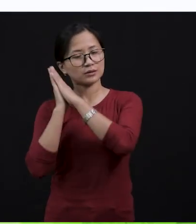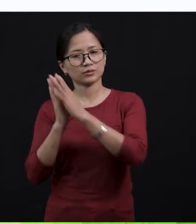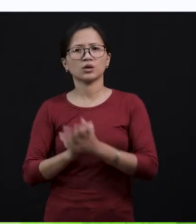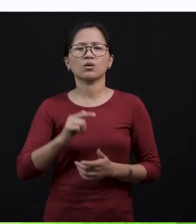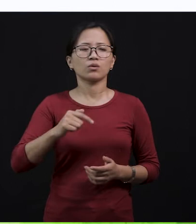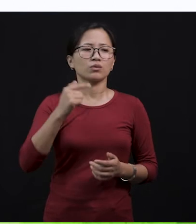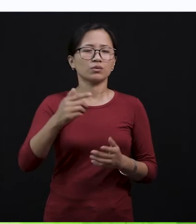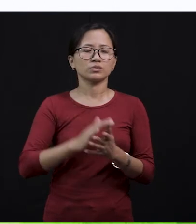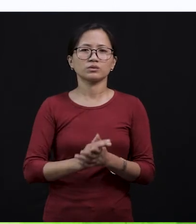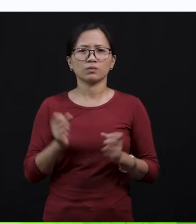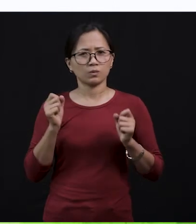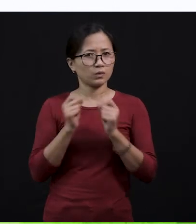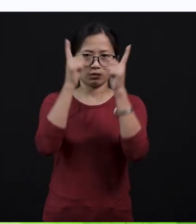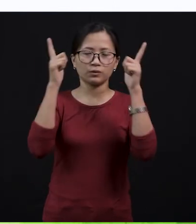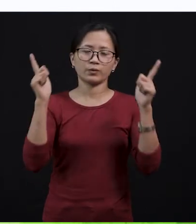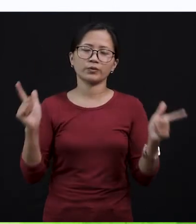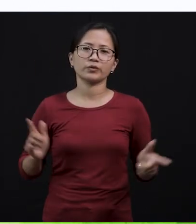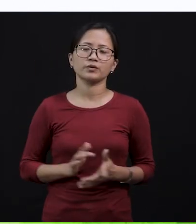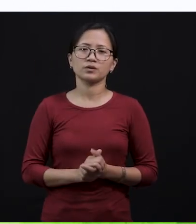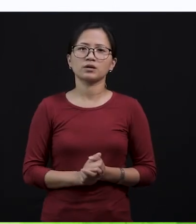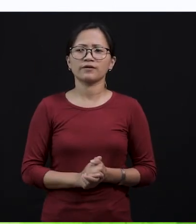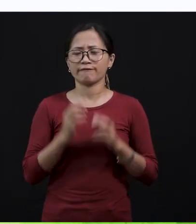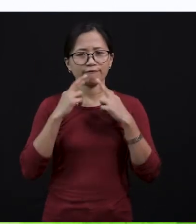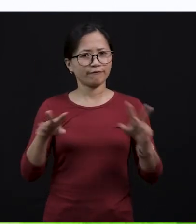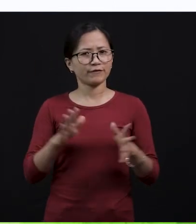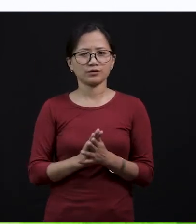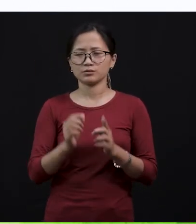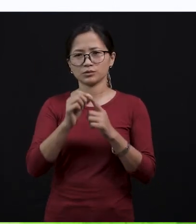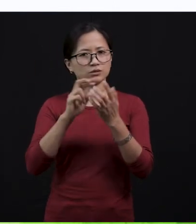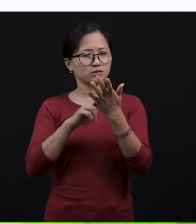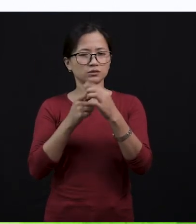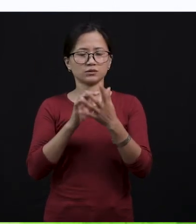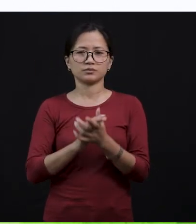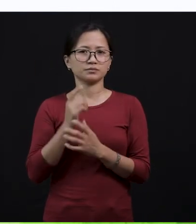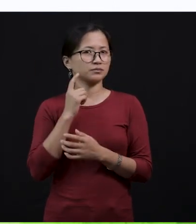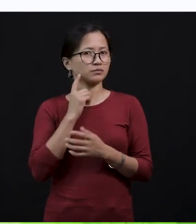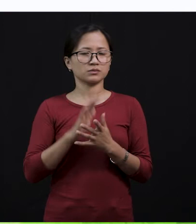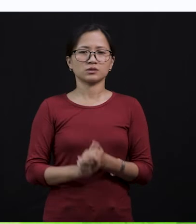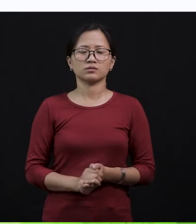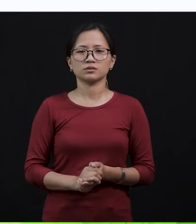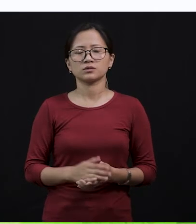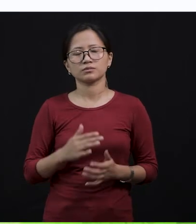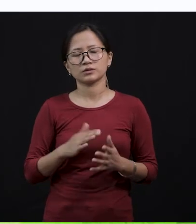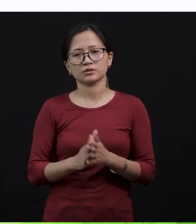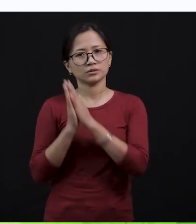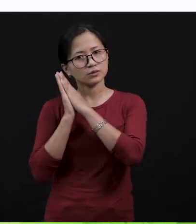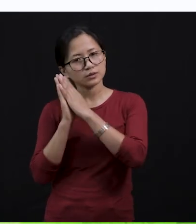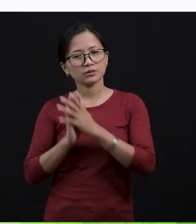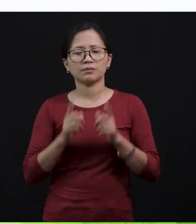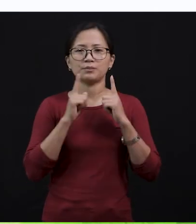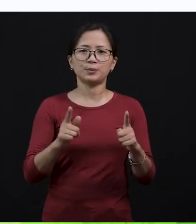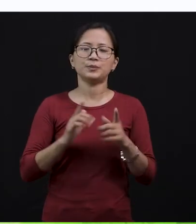always wide awake. So he is also very pretentious. He may pretend to be sleeping,